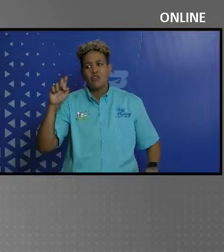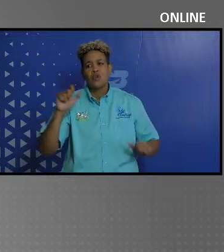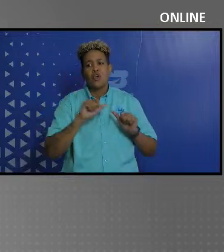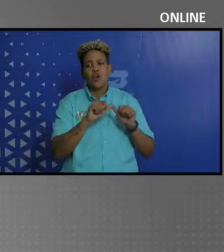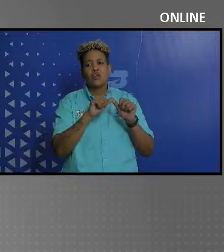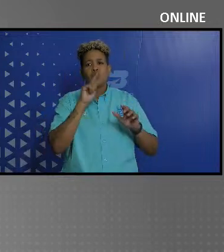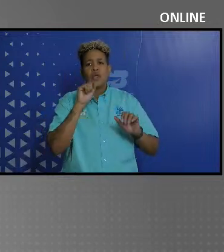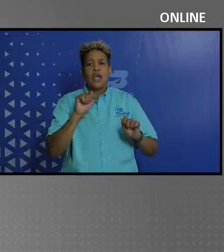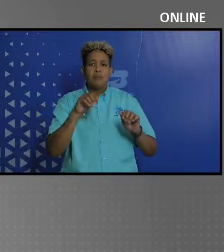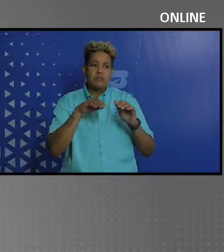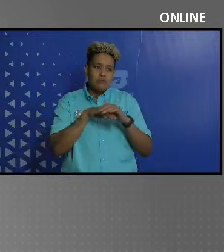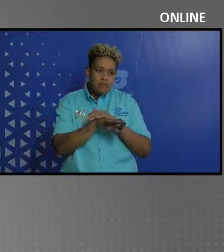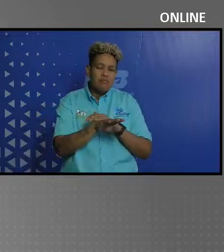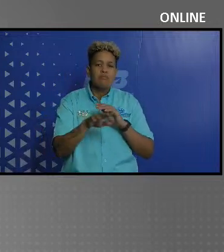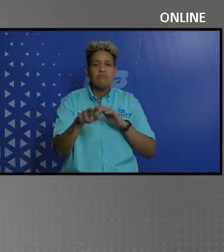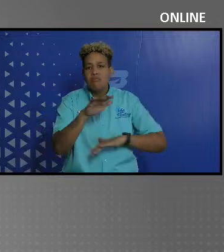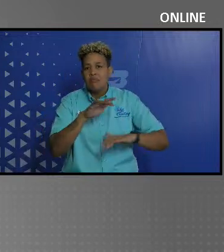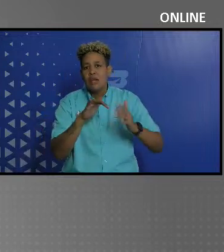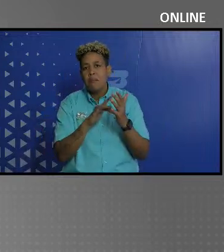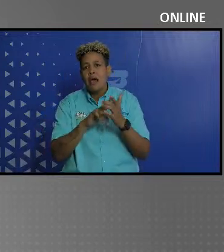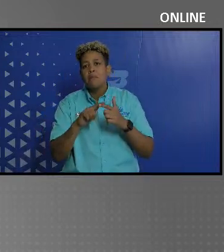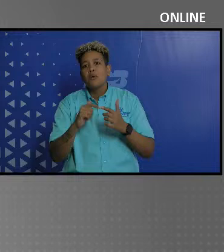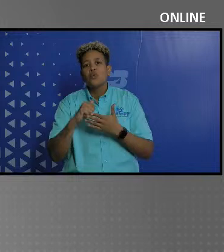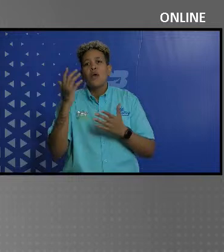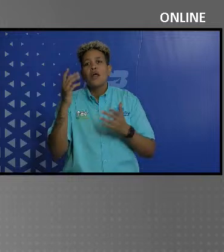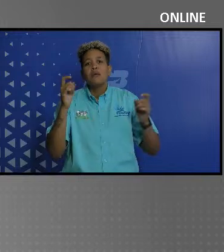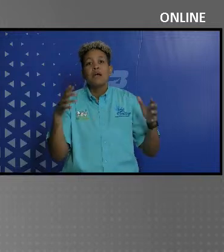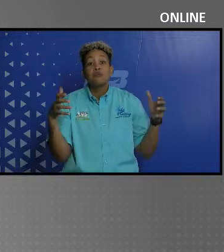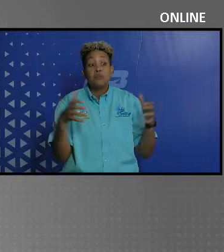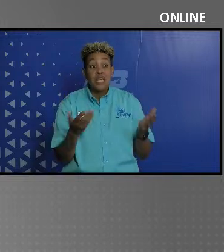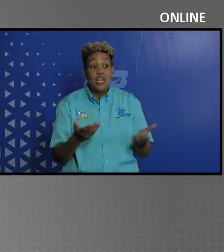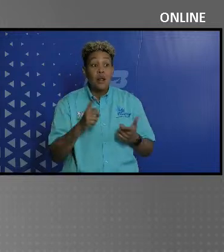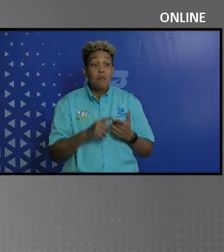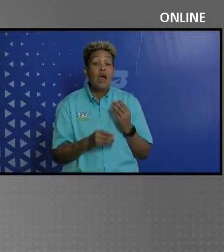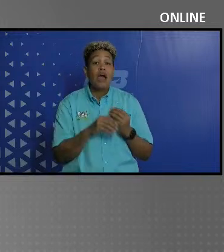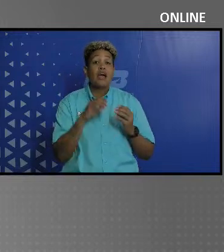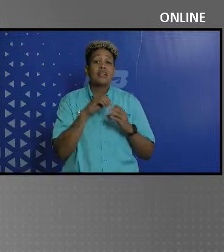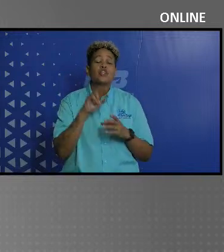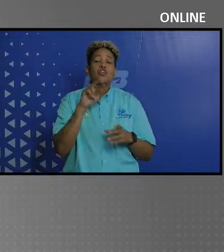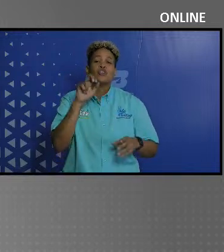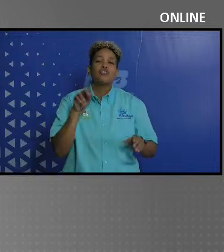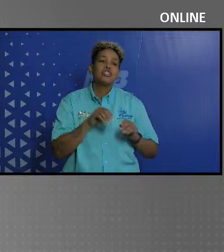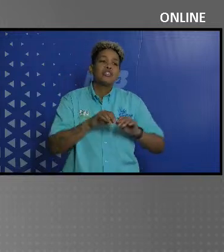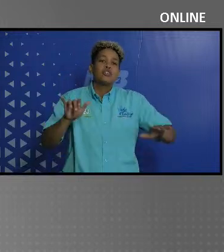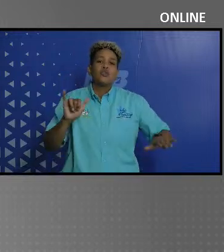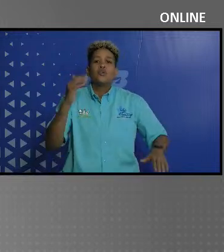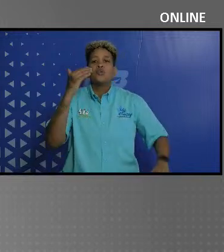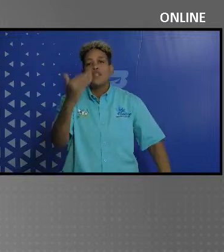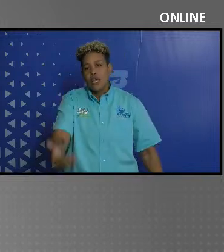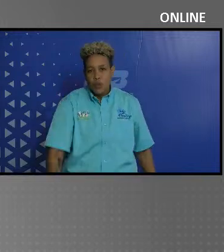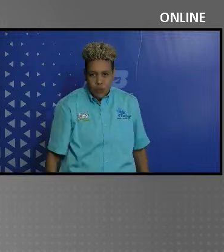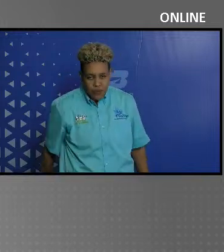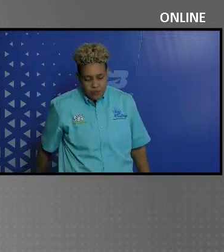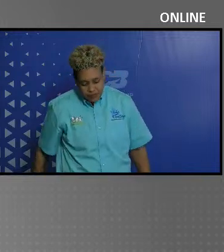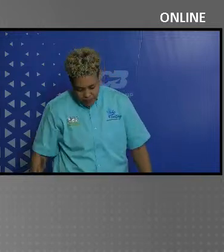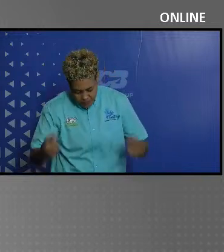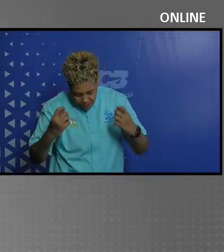able to penetrate the banking and wealth management sector here as well as into the region as well. So thank you very much for the